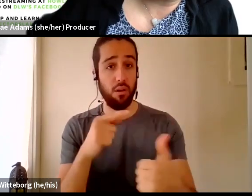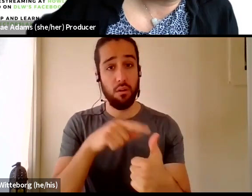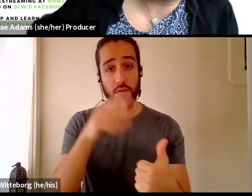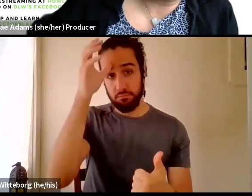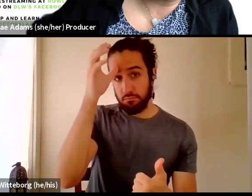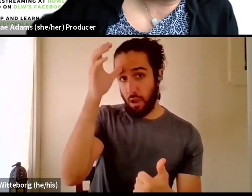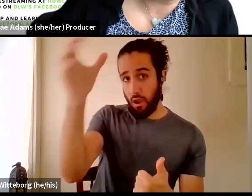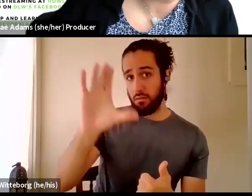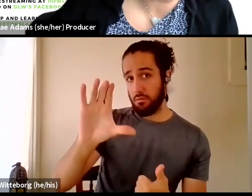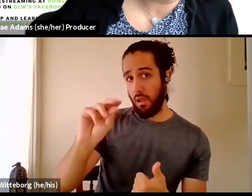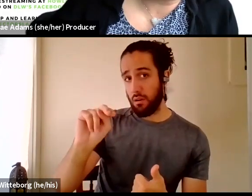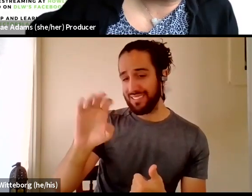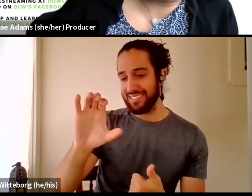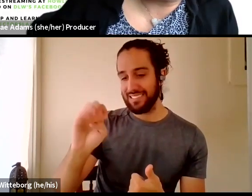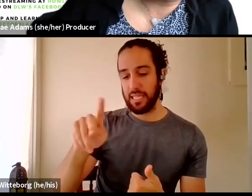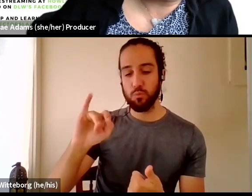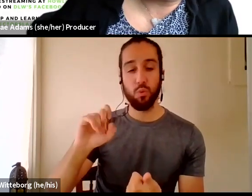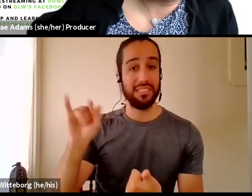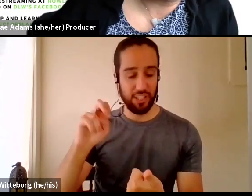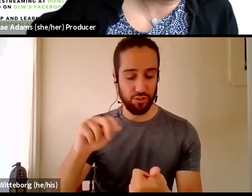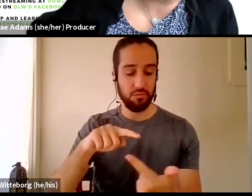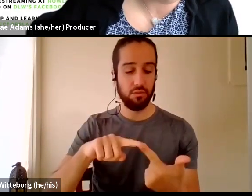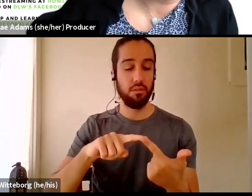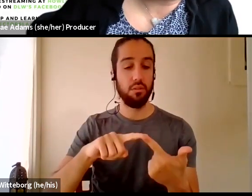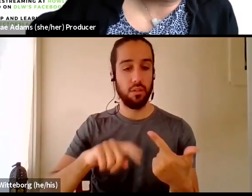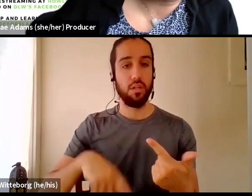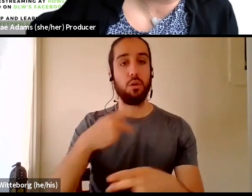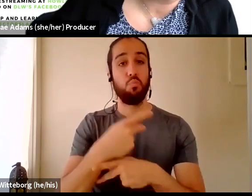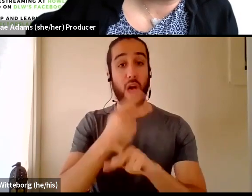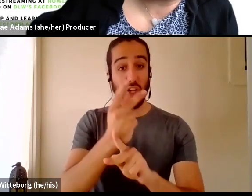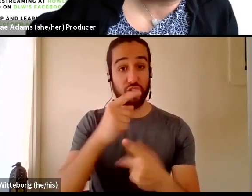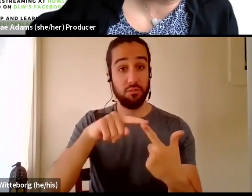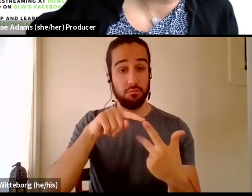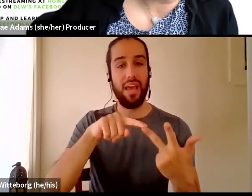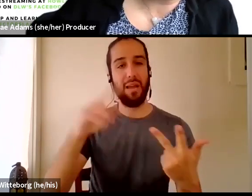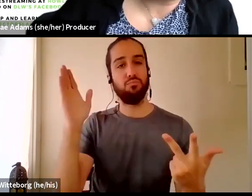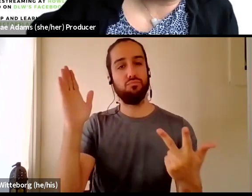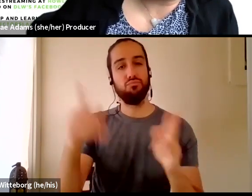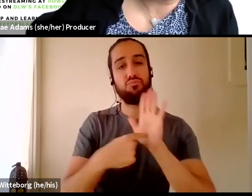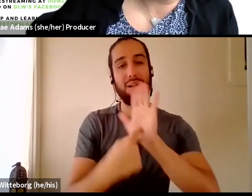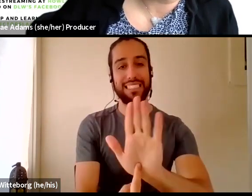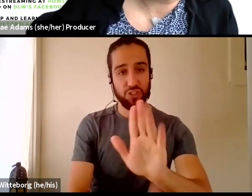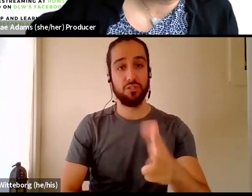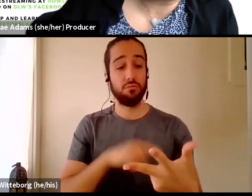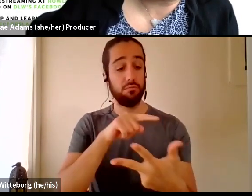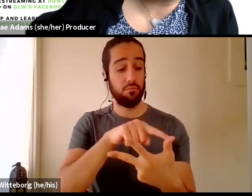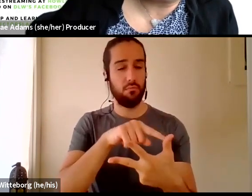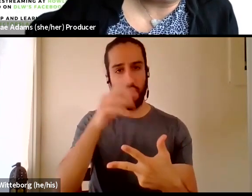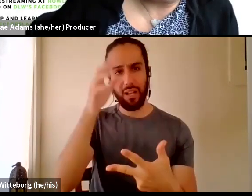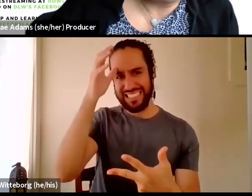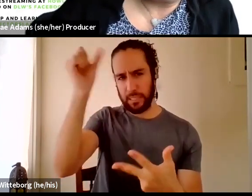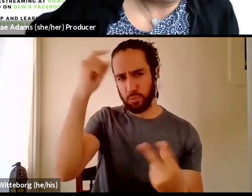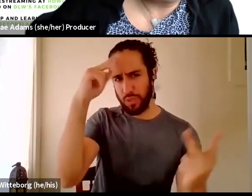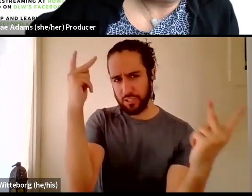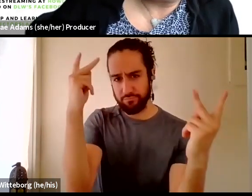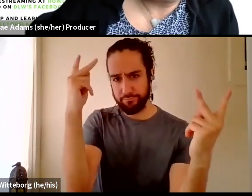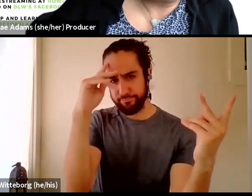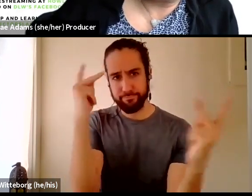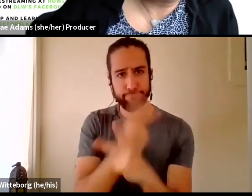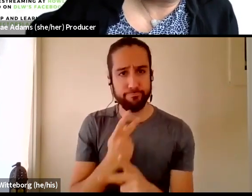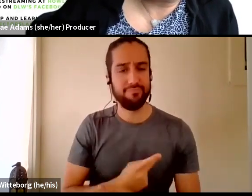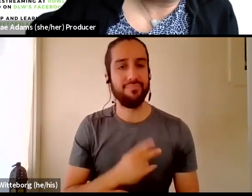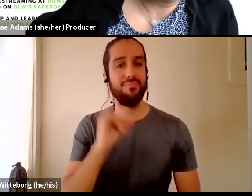conceptualization, production, and presentation, right? And conceptualization seems like the most indulgent part of it. So we